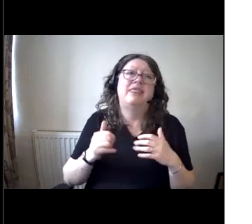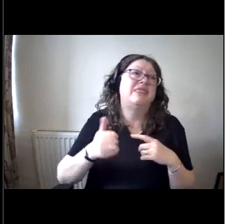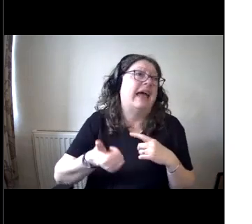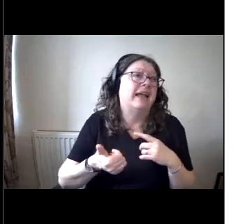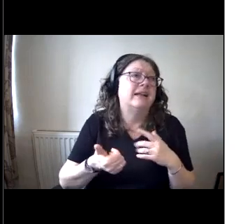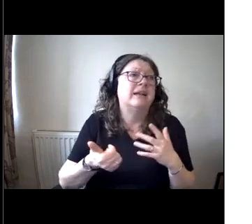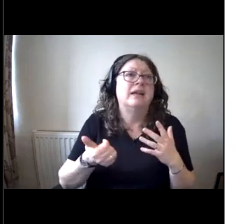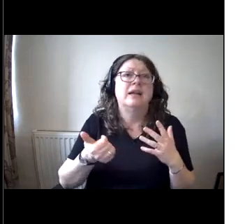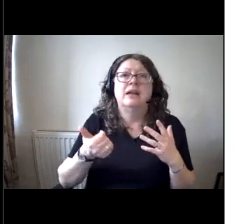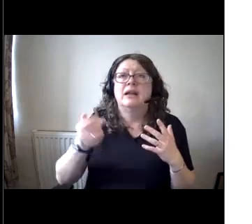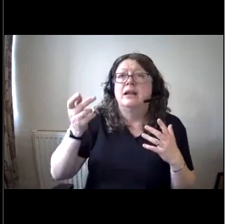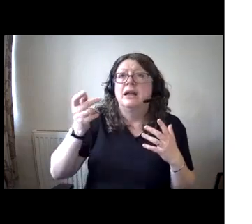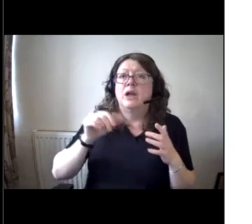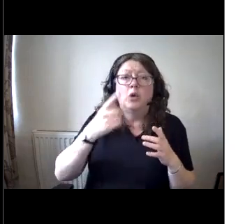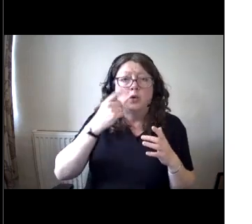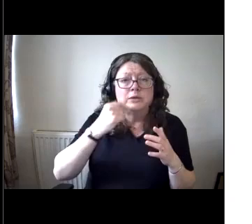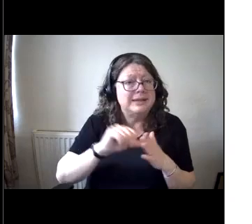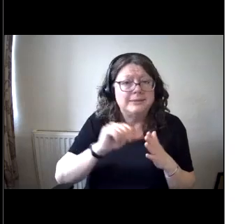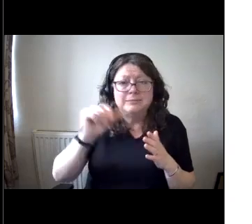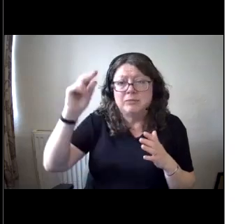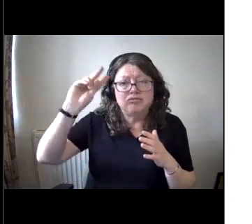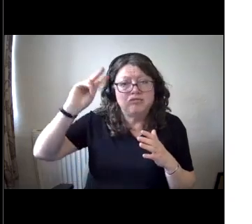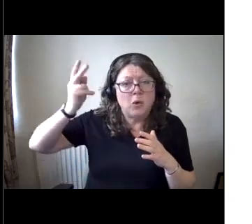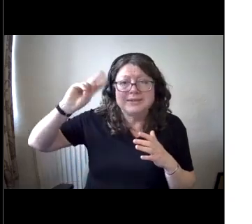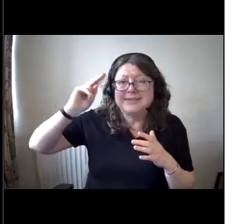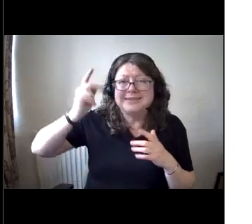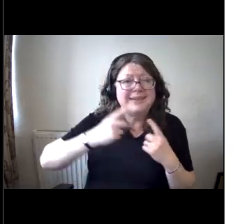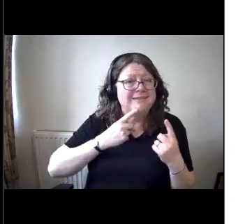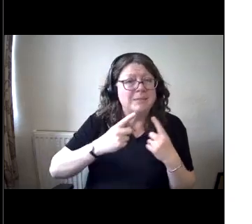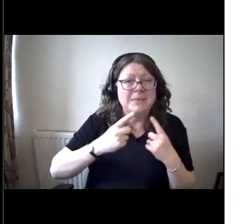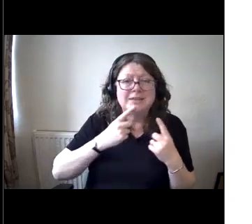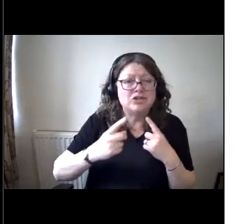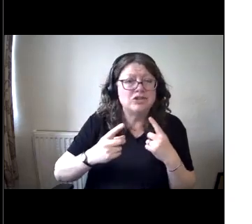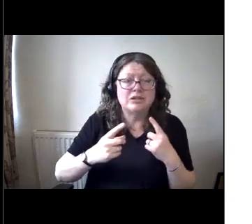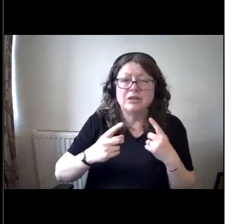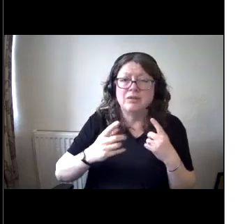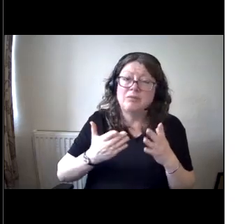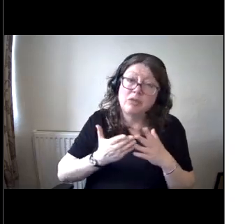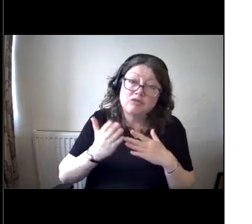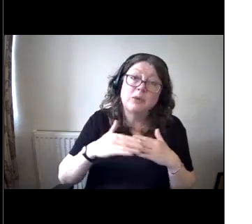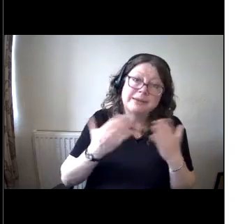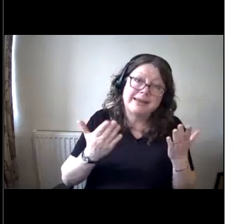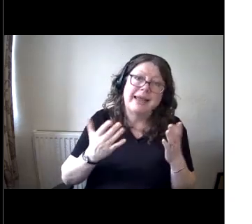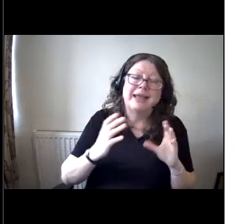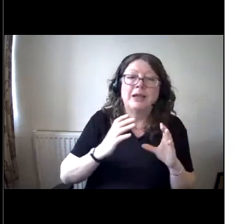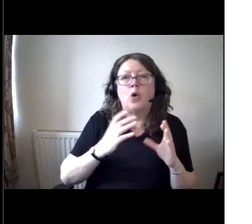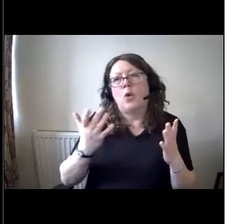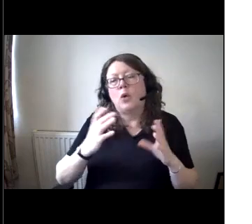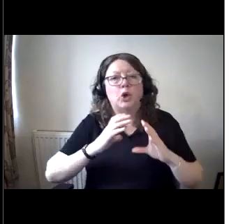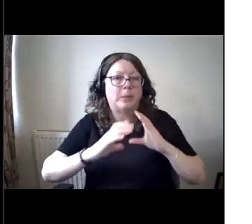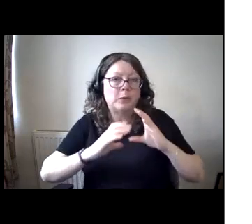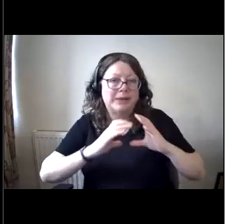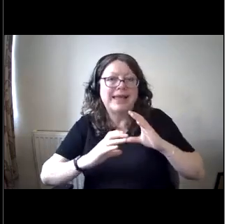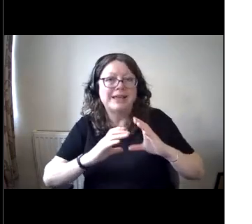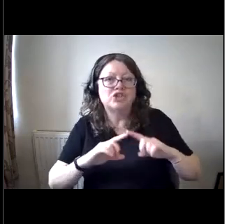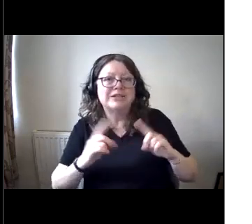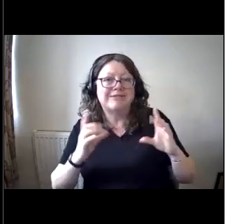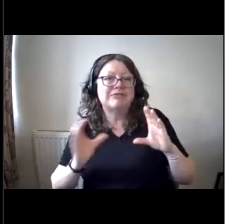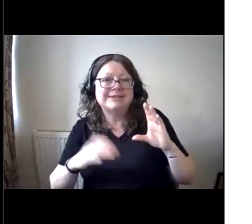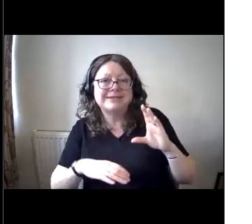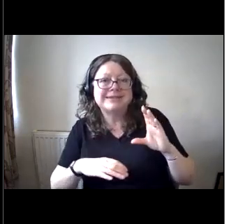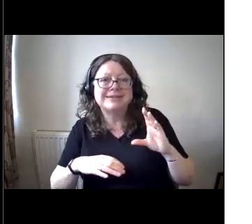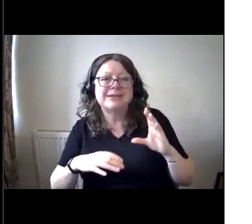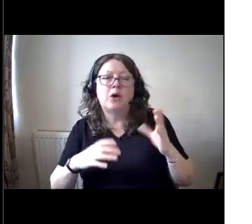with processing information, the demands put on them throughout the day, communication differences, unexpected